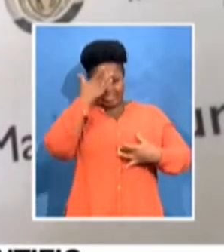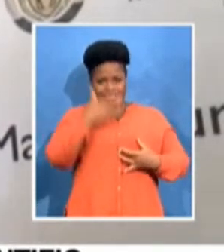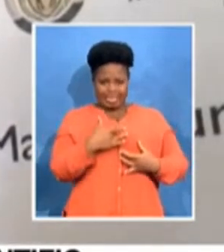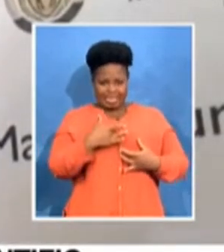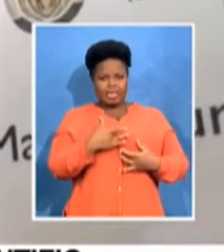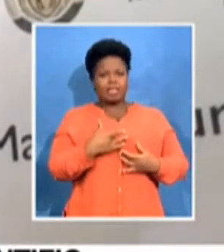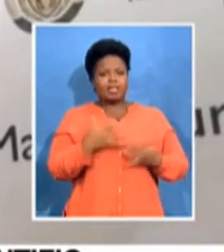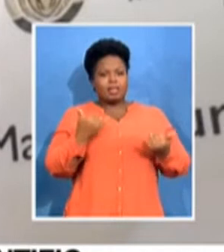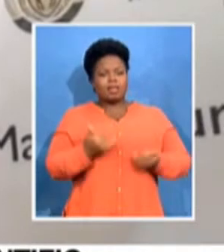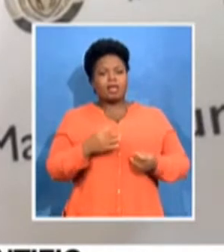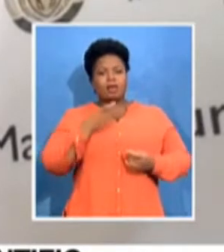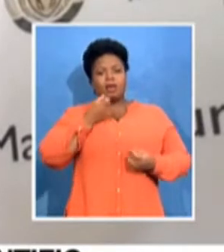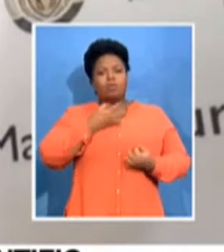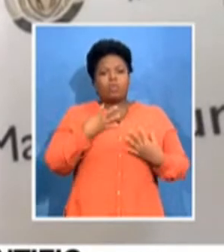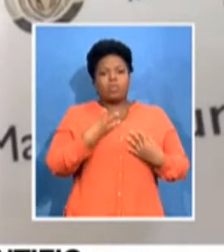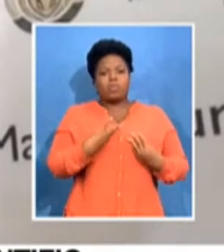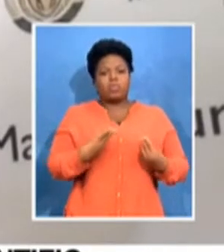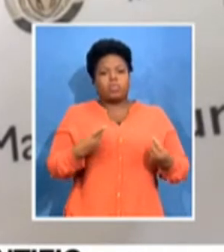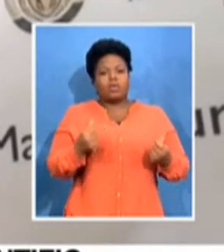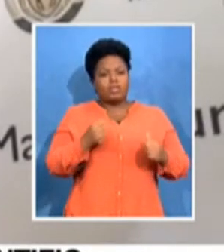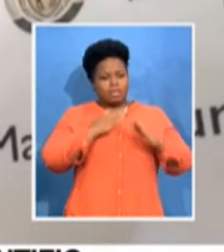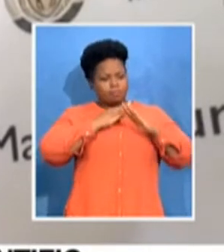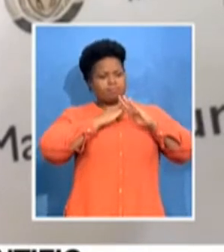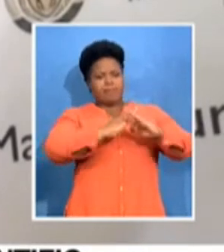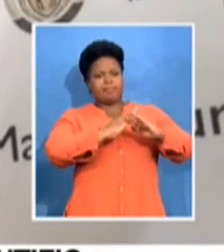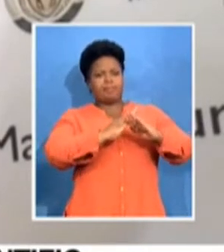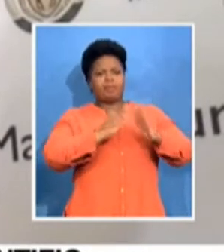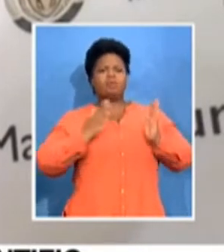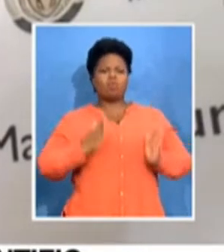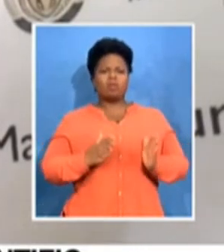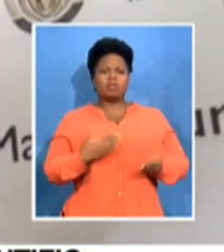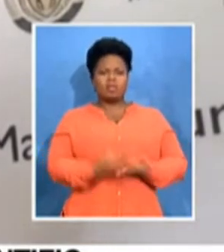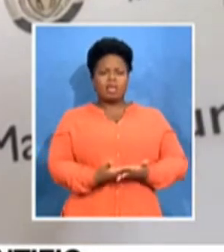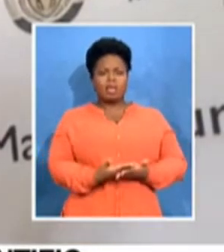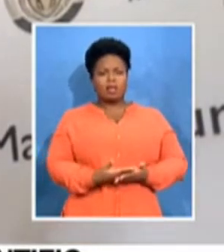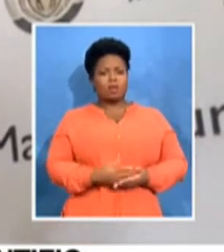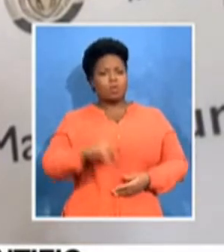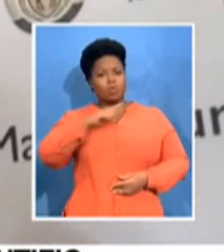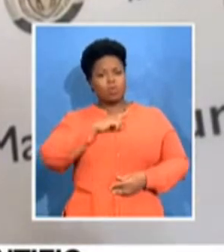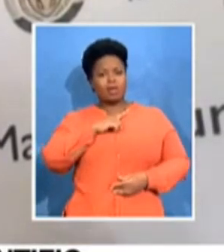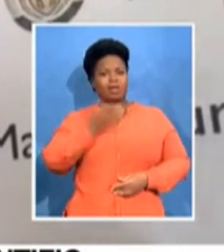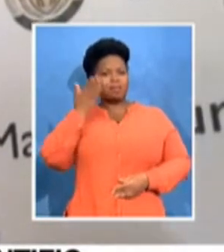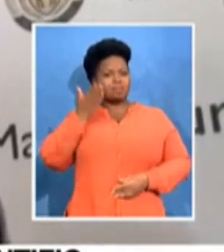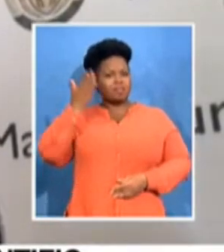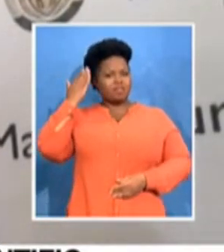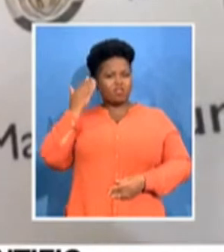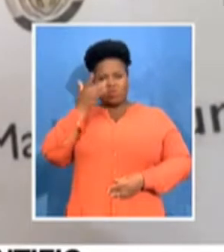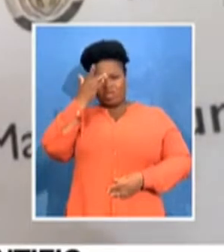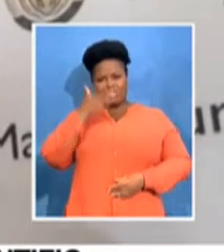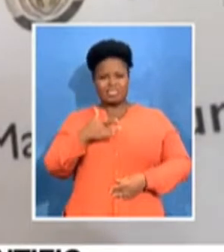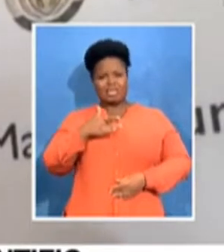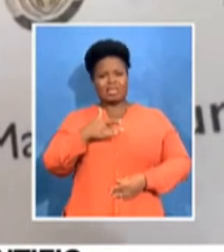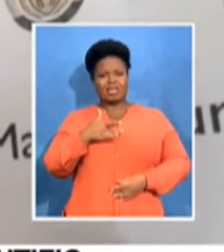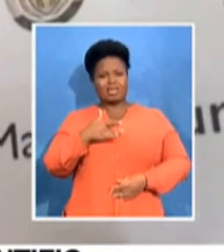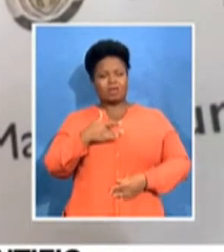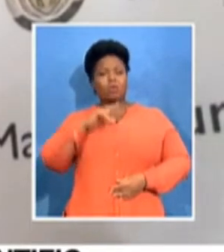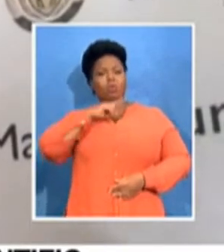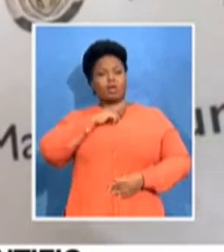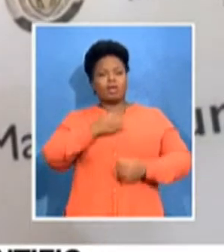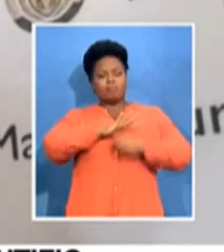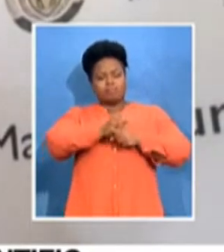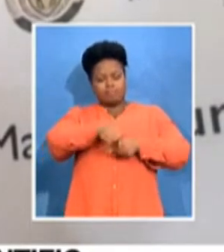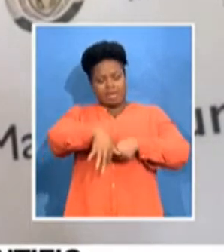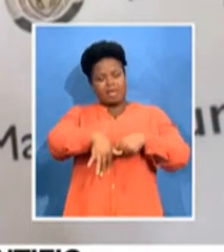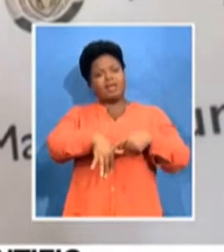or possibly by pre-existing variants. We will actually be giving you